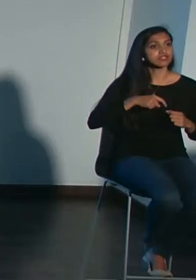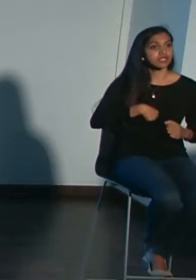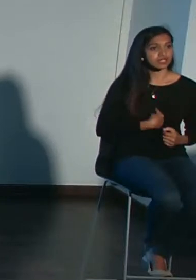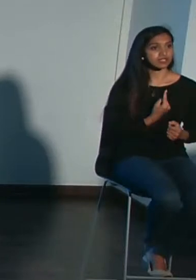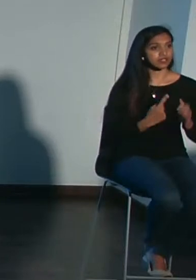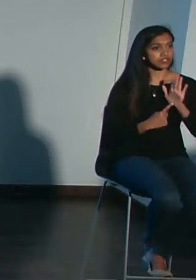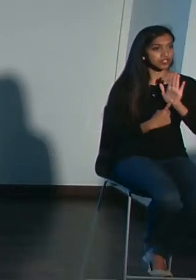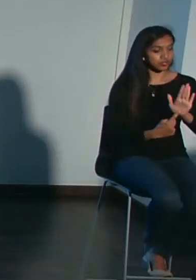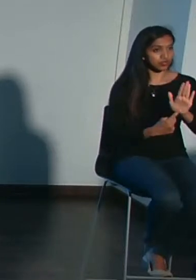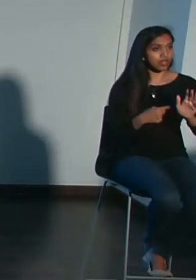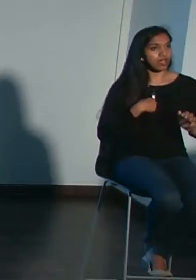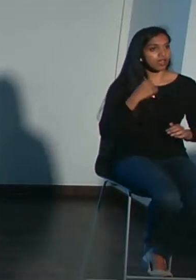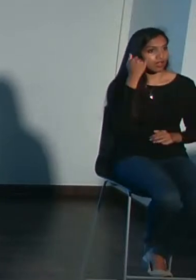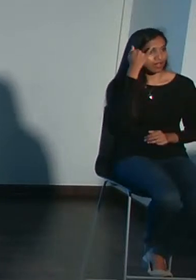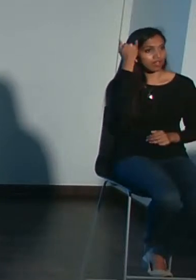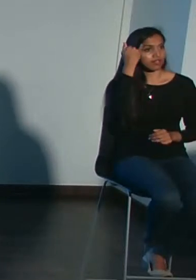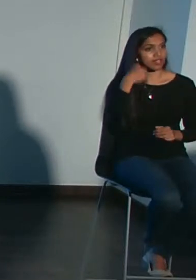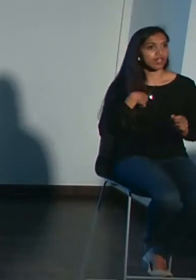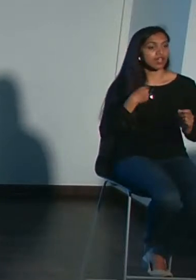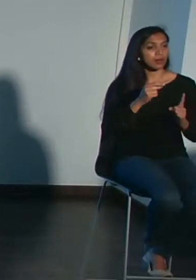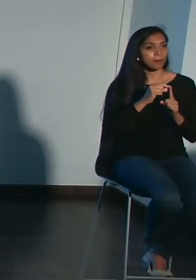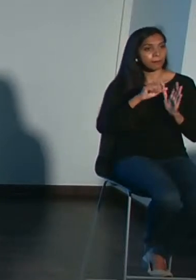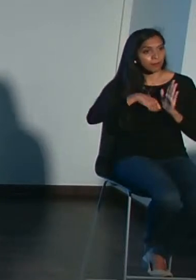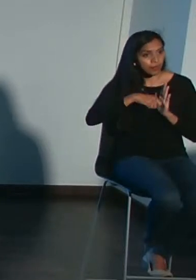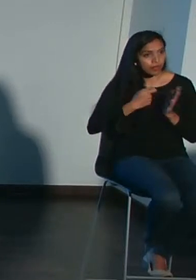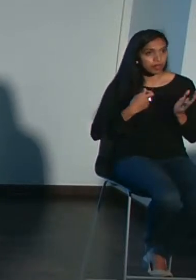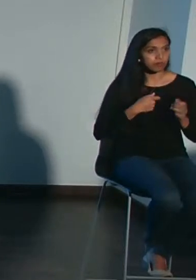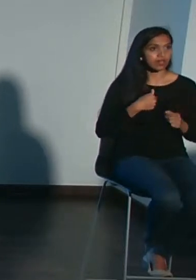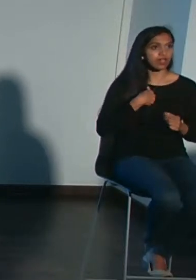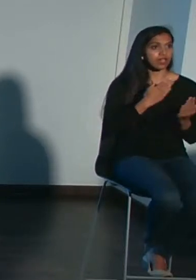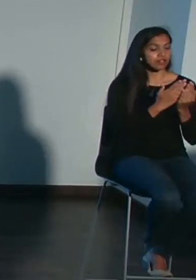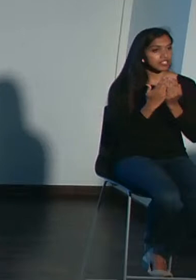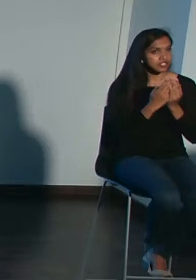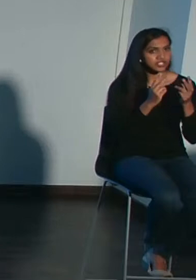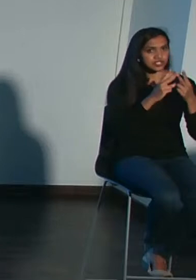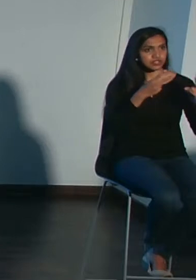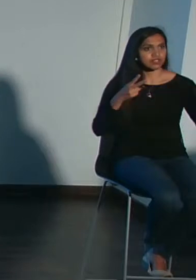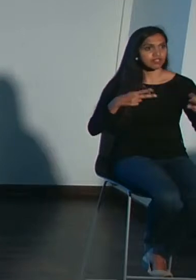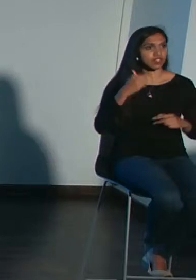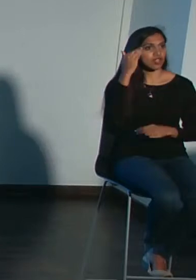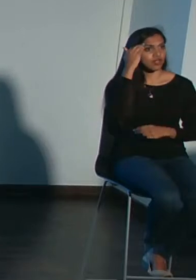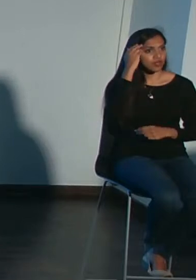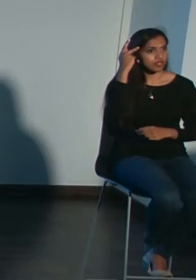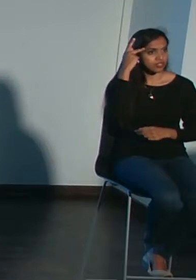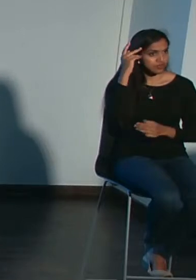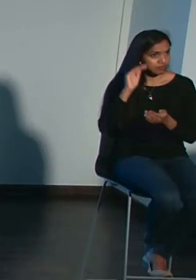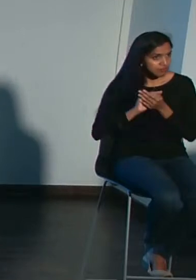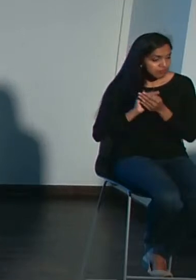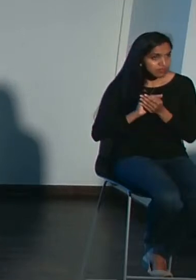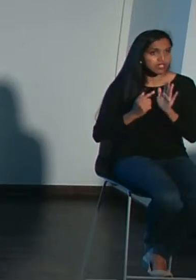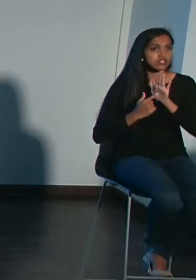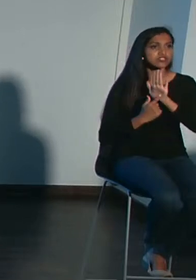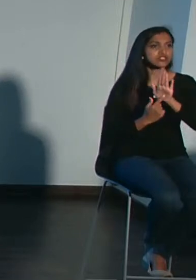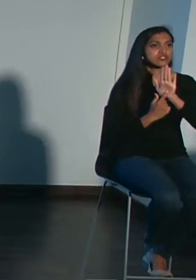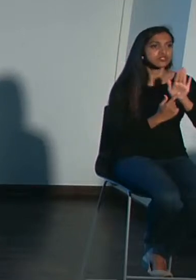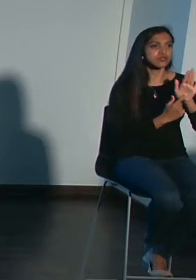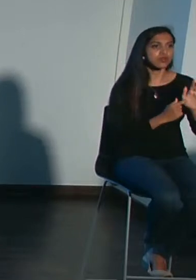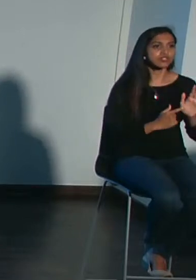our ideas, our exhibitions, our programming, education, everything we do here, in a way that we are extremely